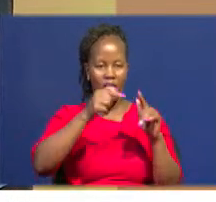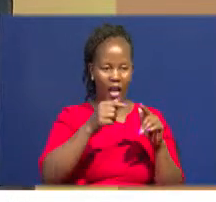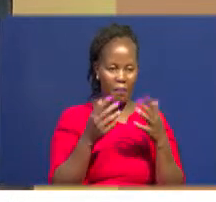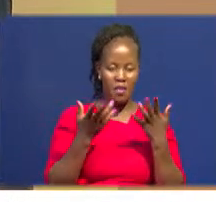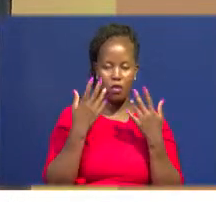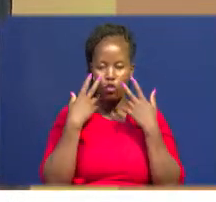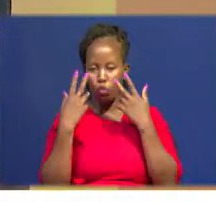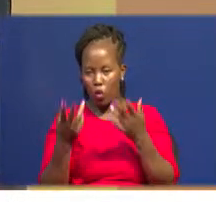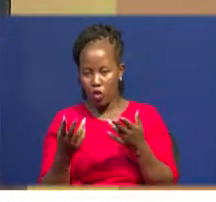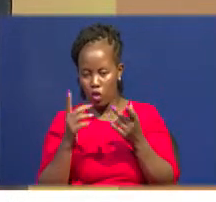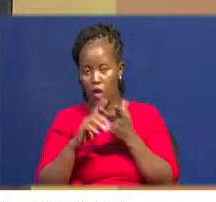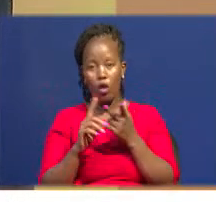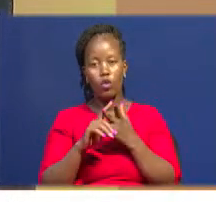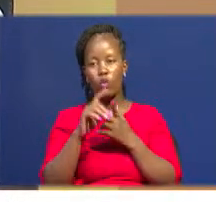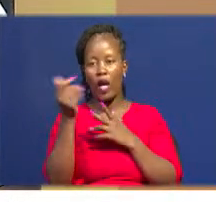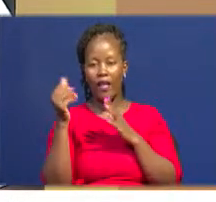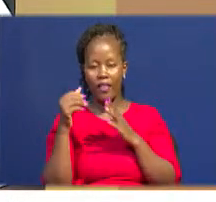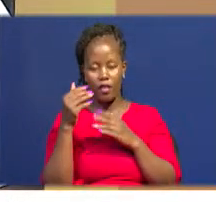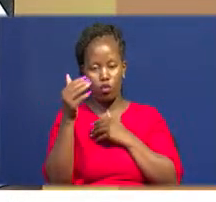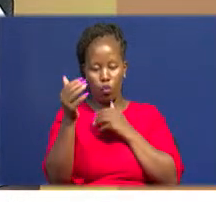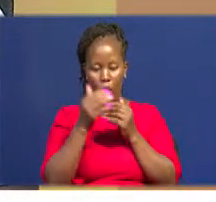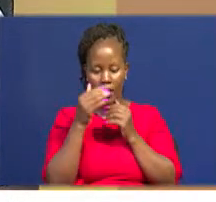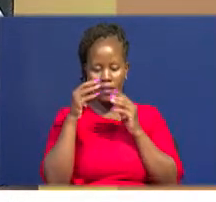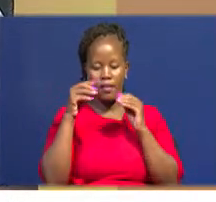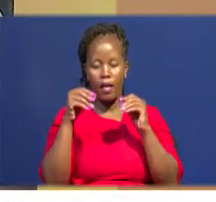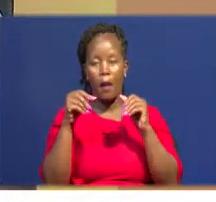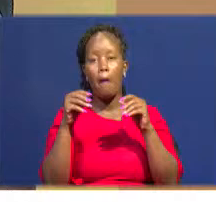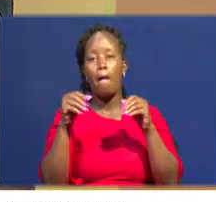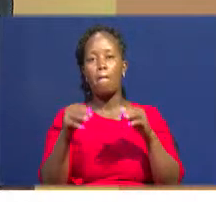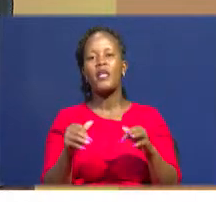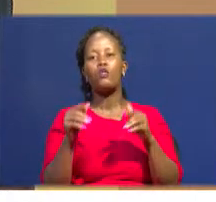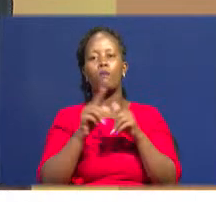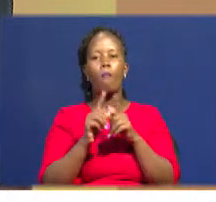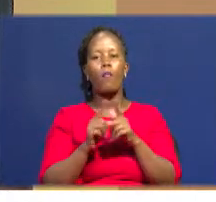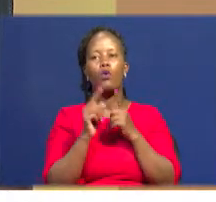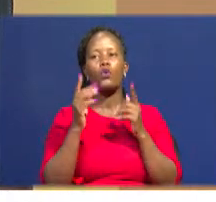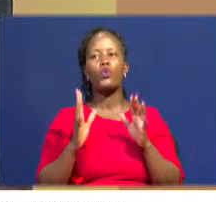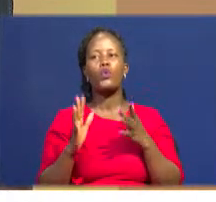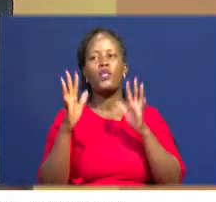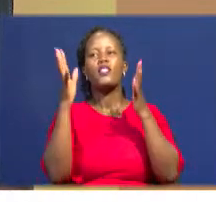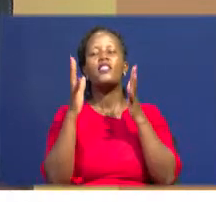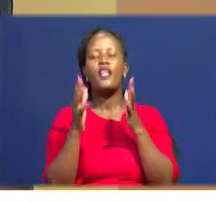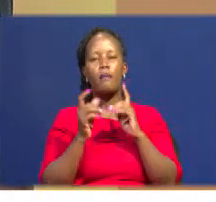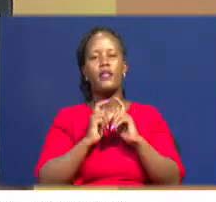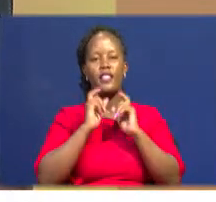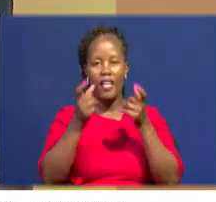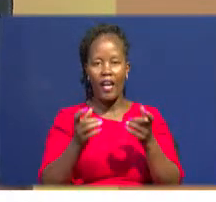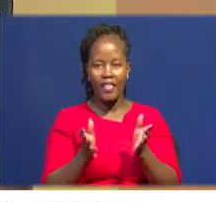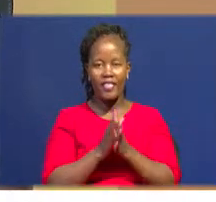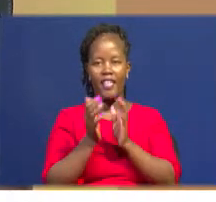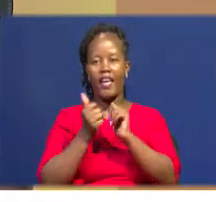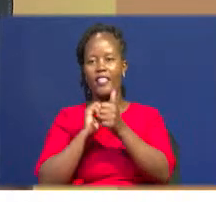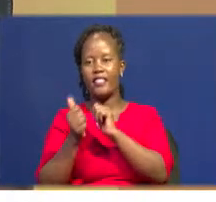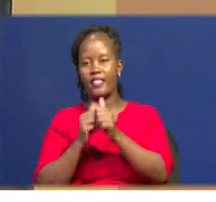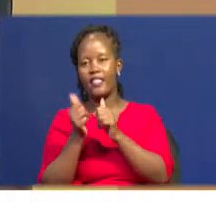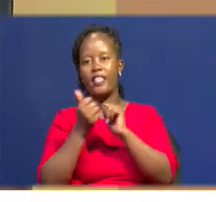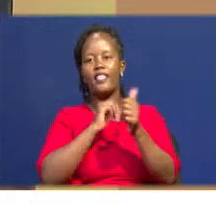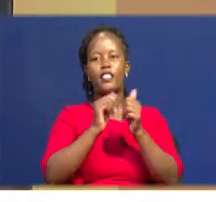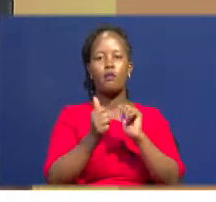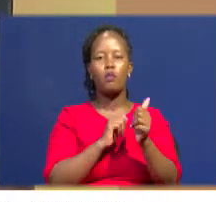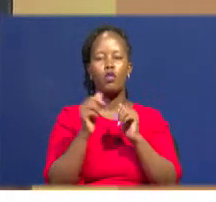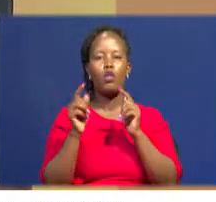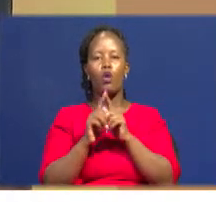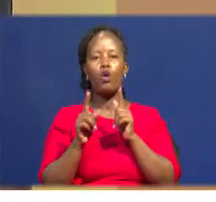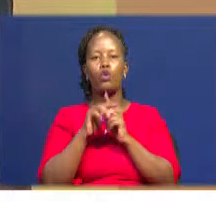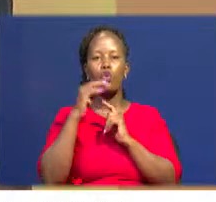of us will be going down towards the beach. Yeah, so we'll be going there just to celebrate sports and talent. And we're just, every day we're